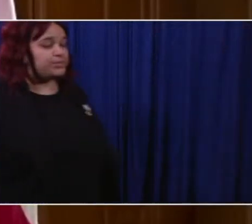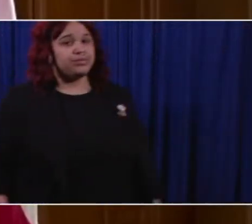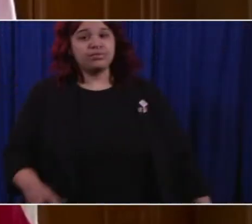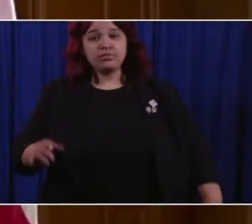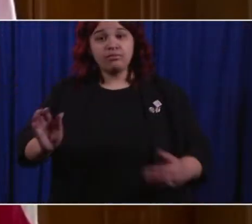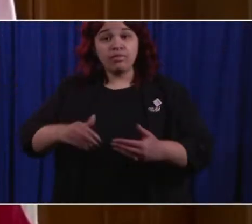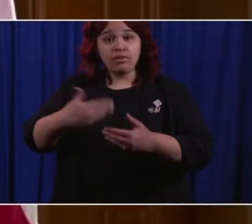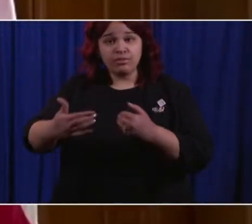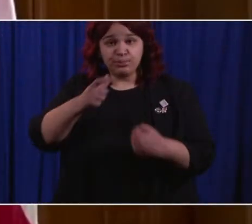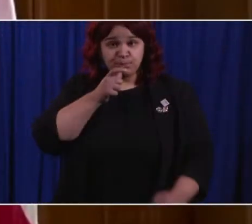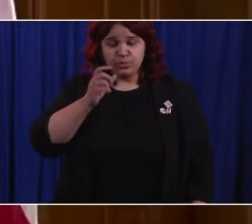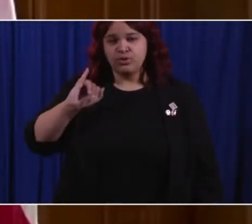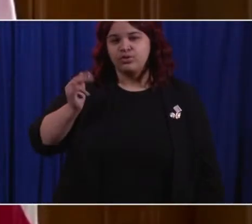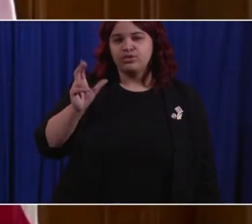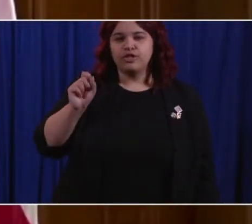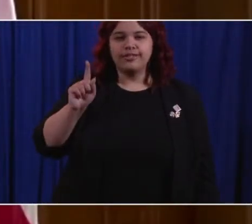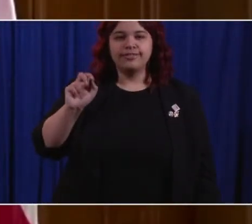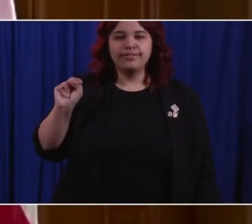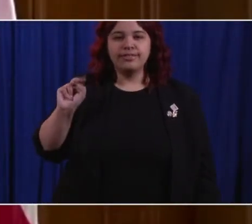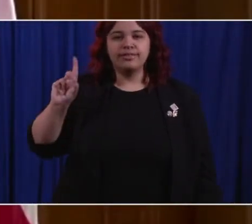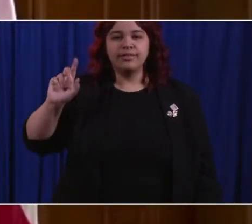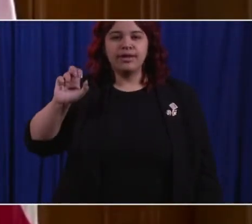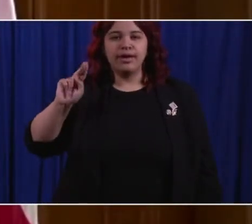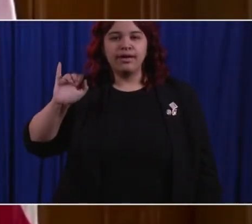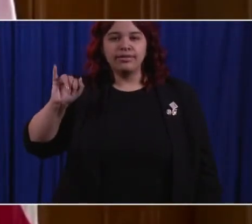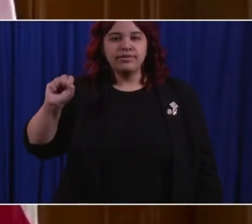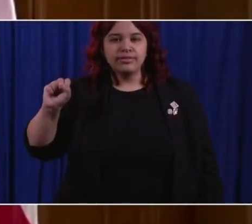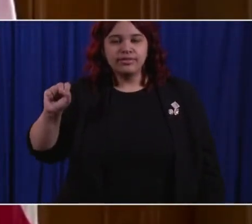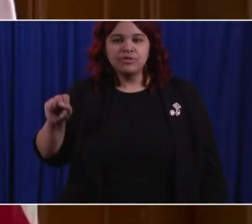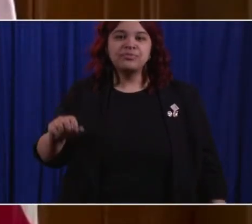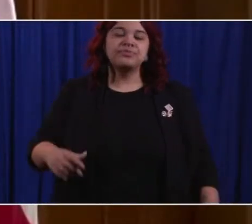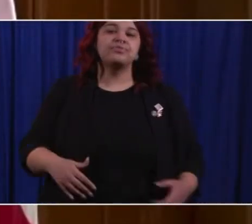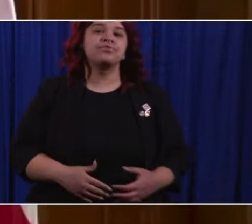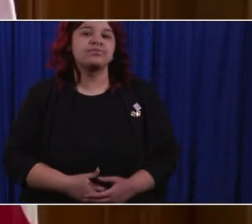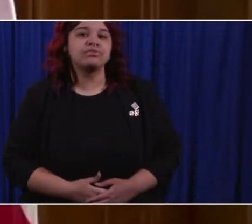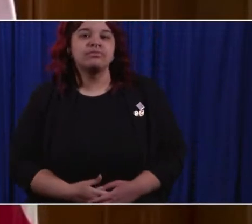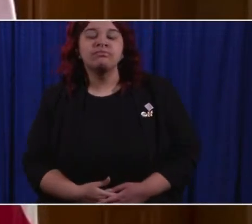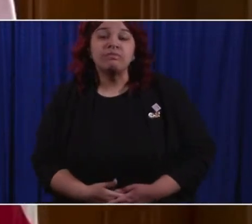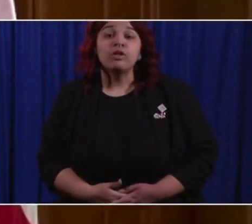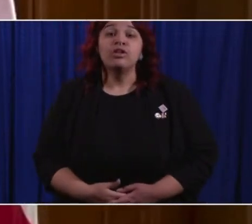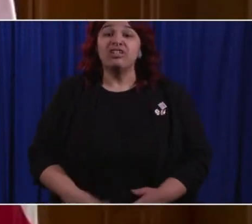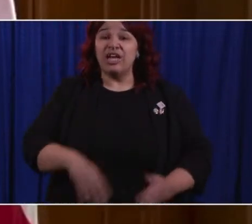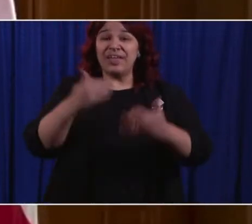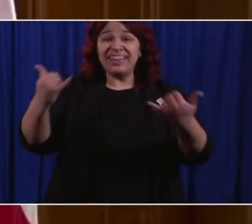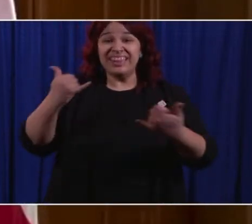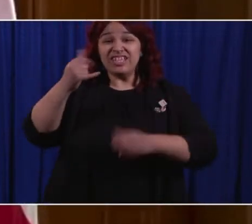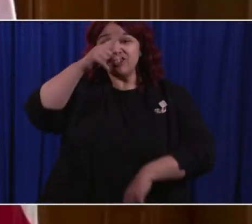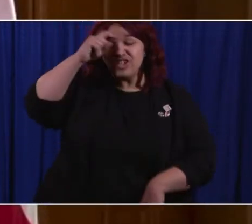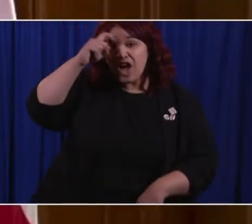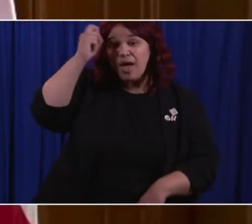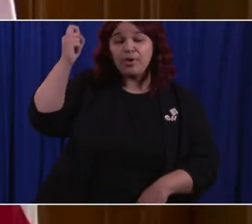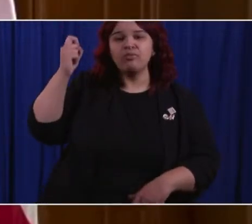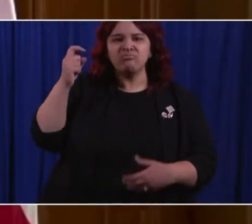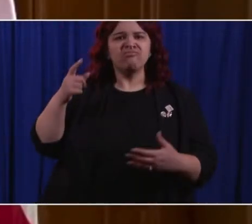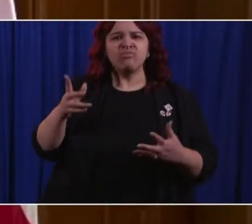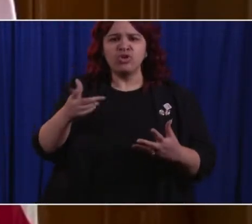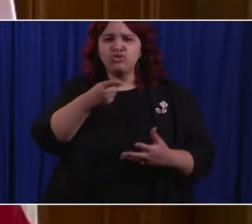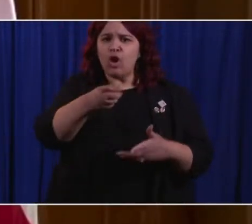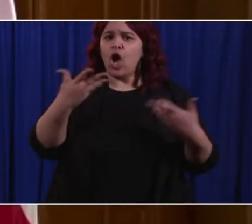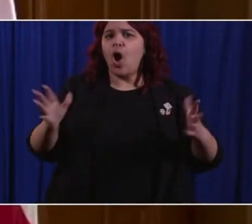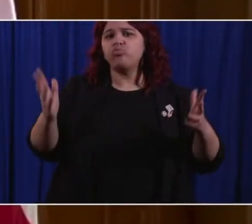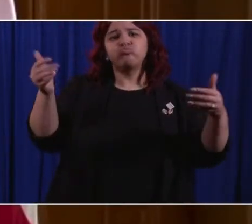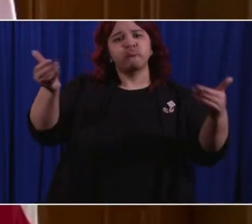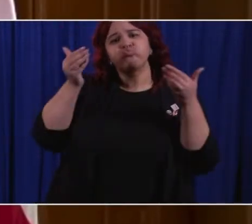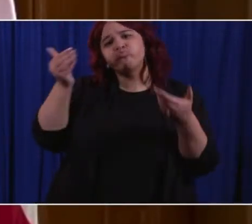Hi, Governor. Thanks for briefing us Yes, as always. With large events given the green light this year, what sort of mechanisms are recommended to enforce things